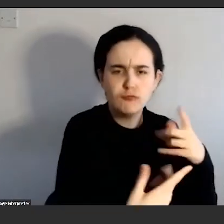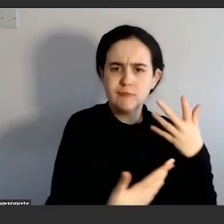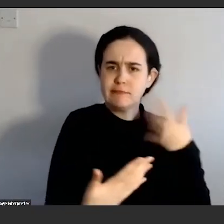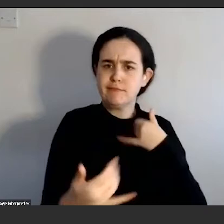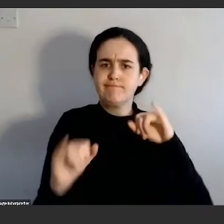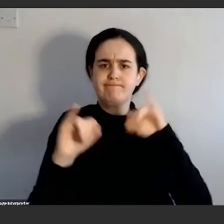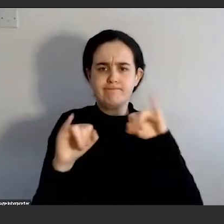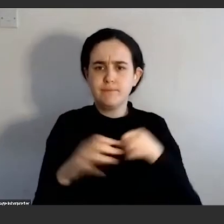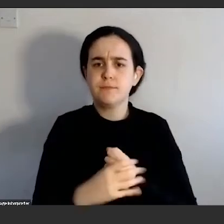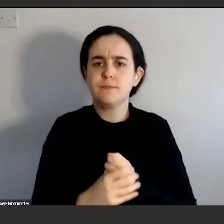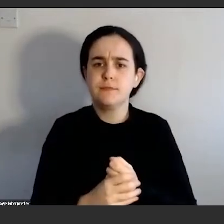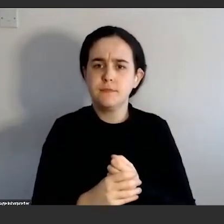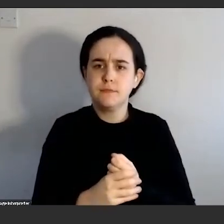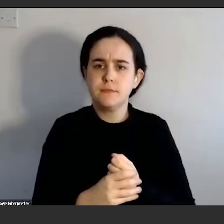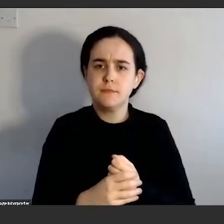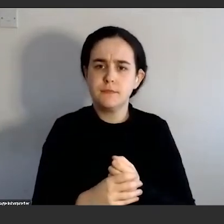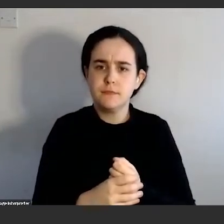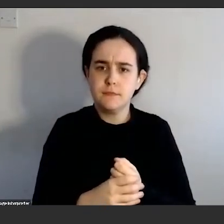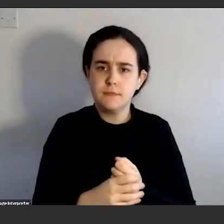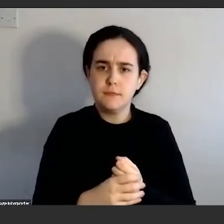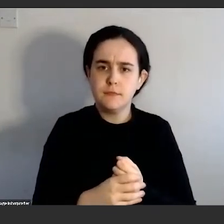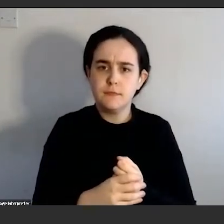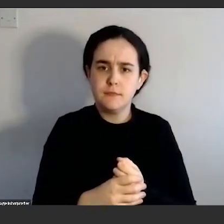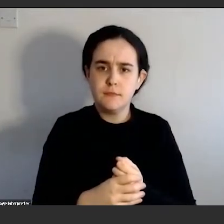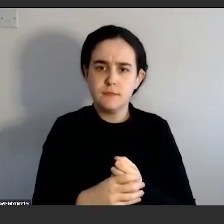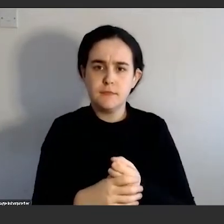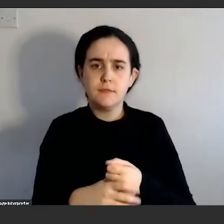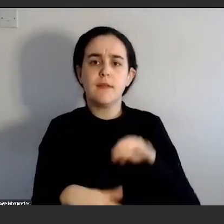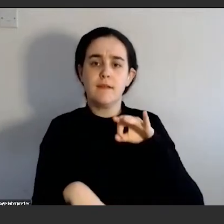the facilities in the health centers are